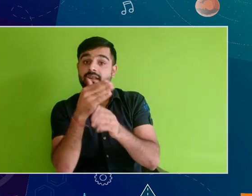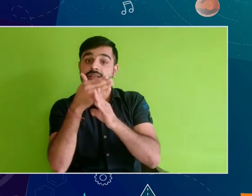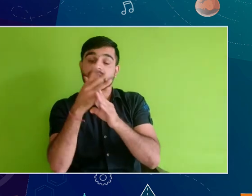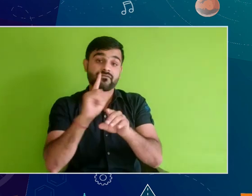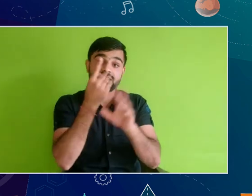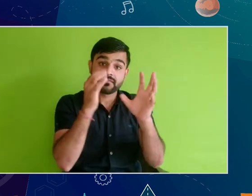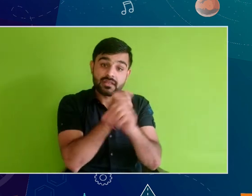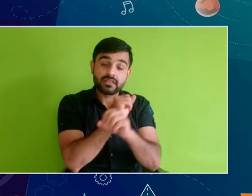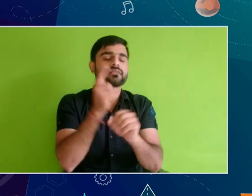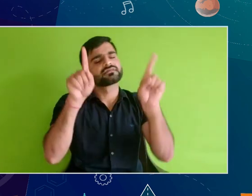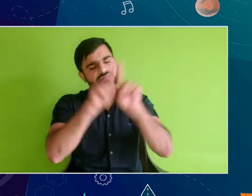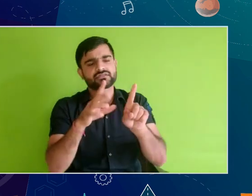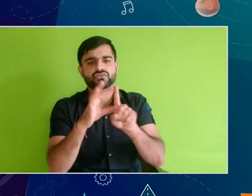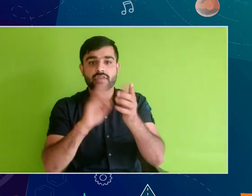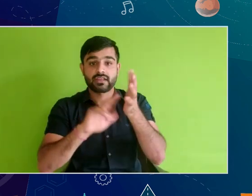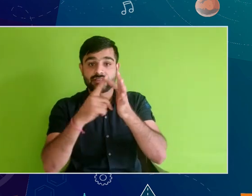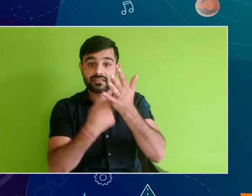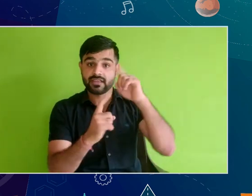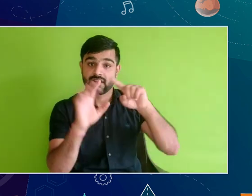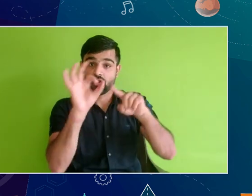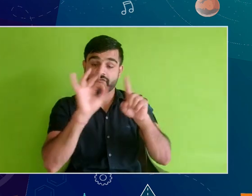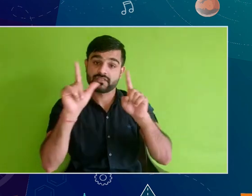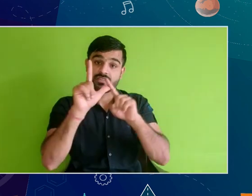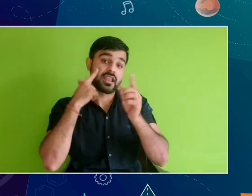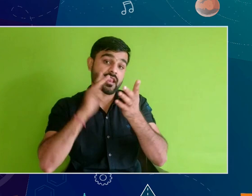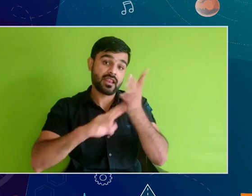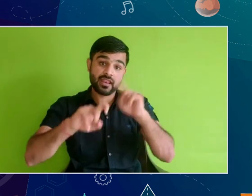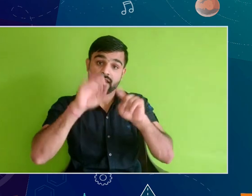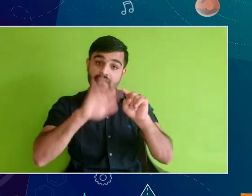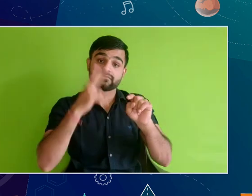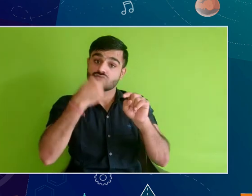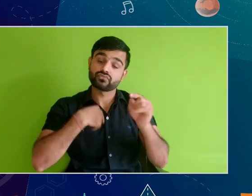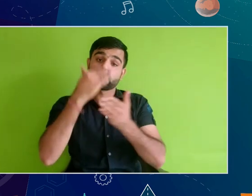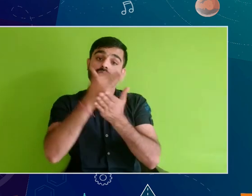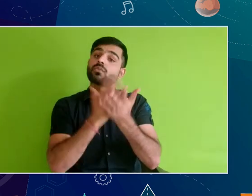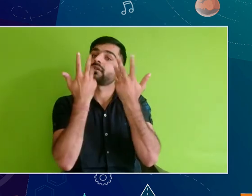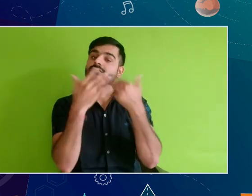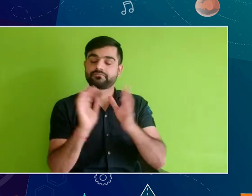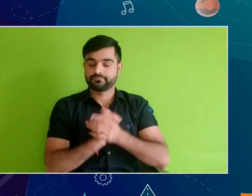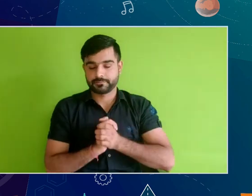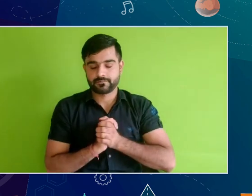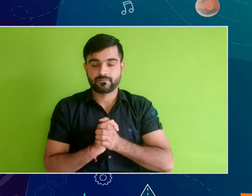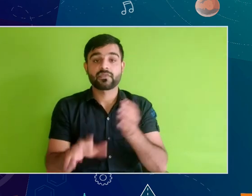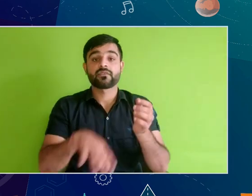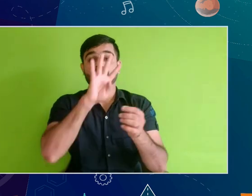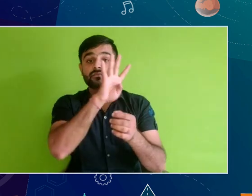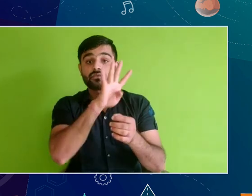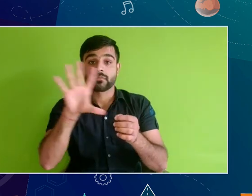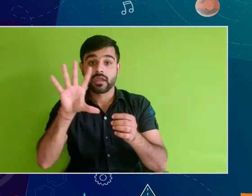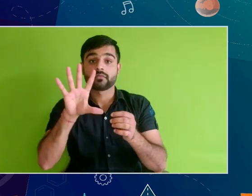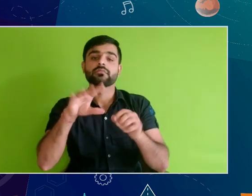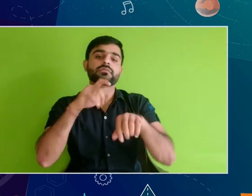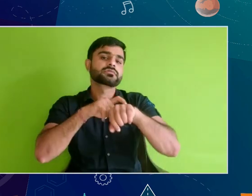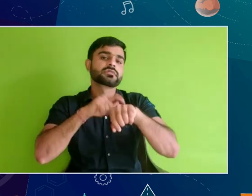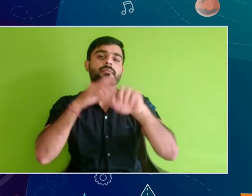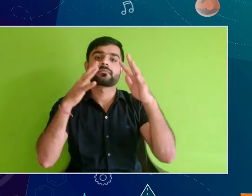Visit NCERT Official, link will be there, and you can watch that program there. 4 to 5, that will be the time for webinar, as you all